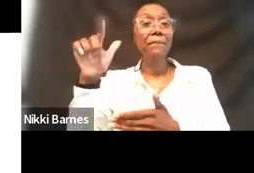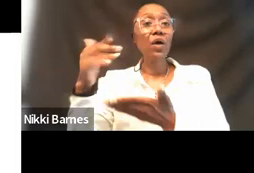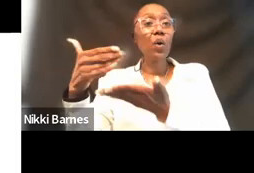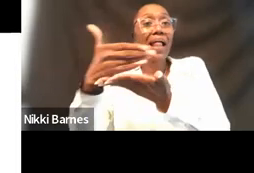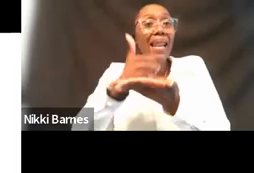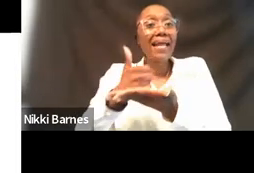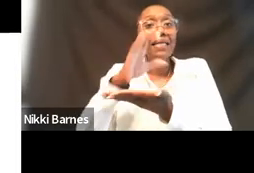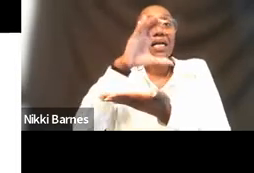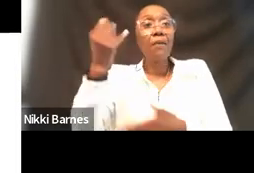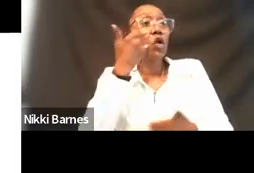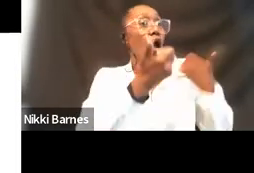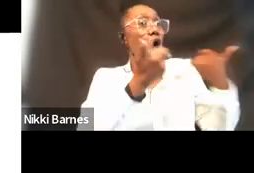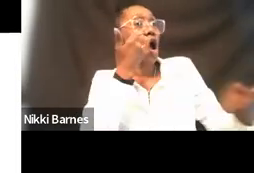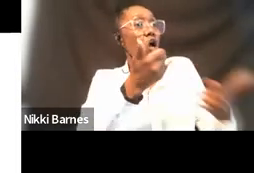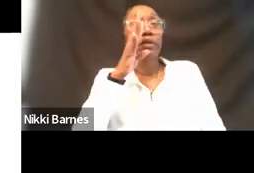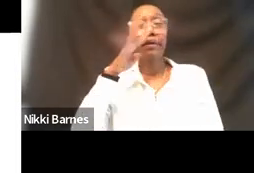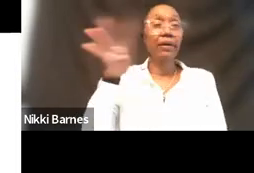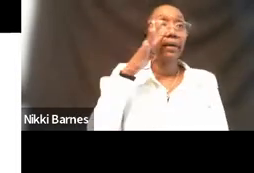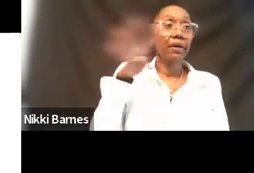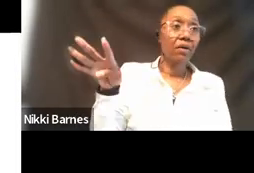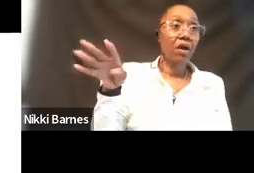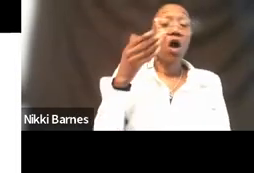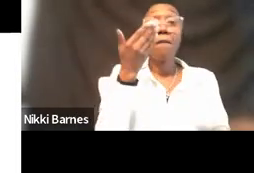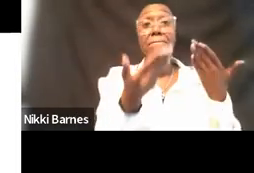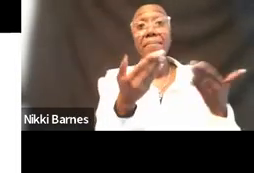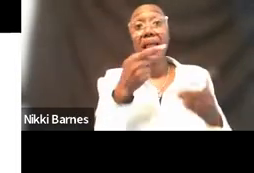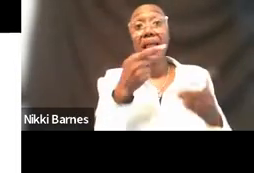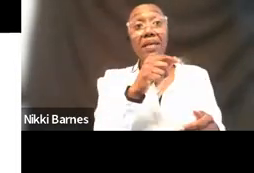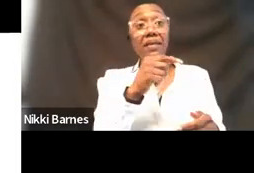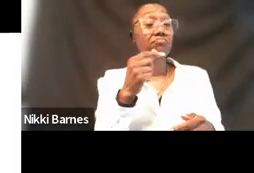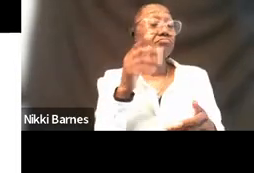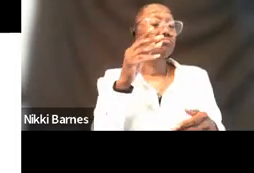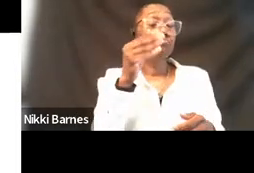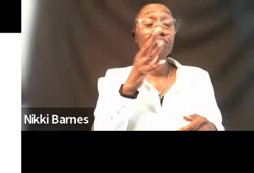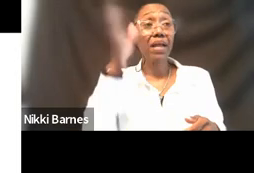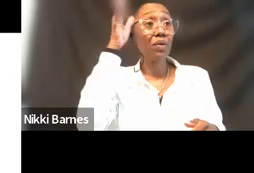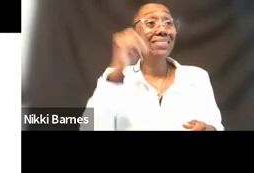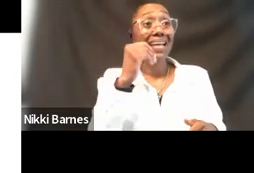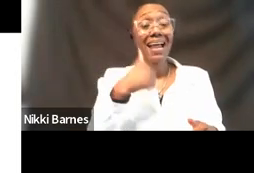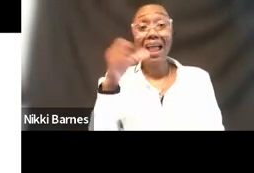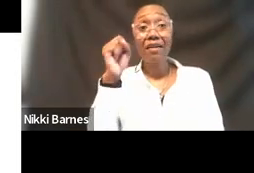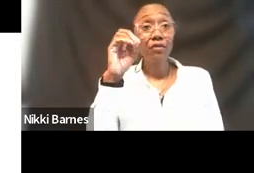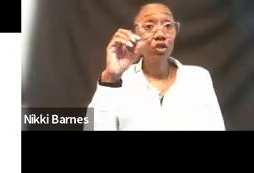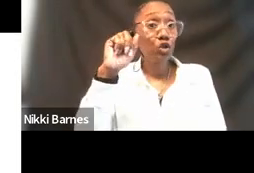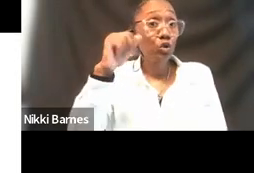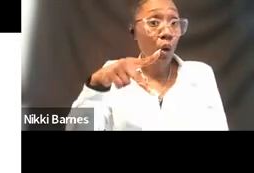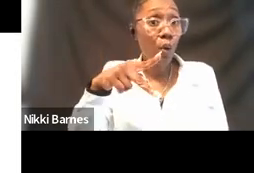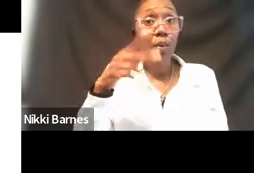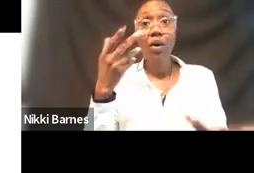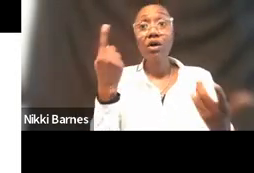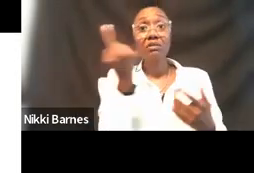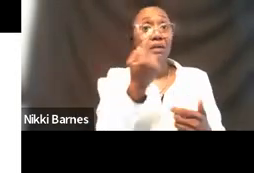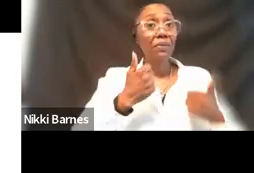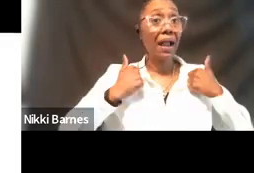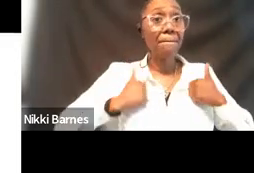because they don't have soap and they have no other way to fix it. So rather than even worry about it, they can't think about it anymore. And if a student